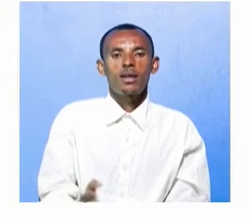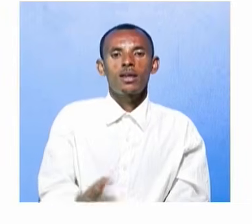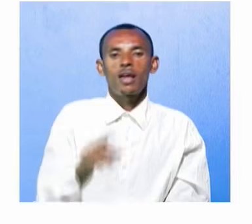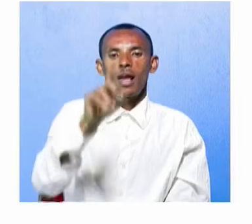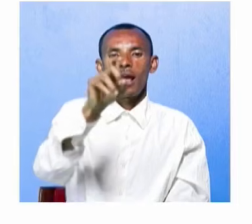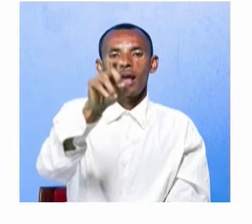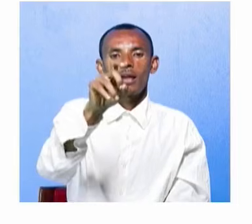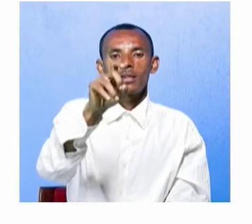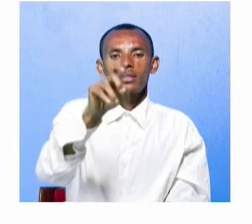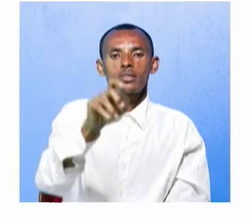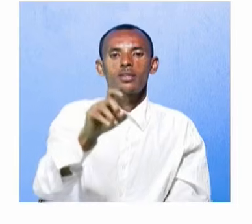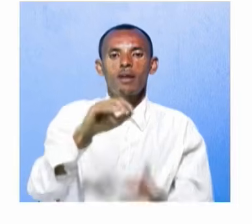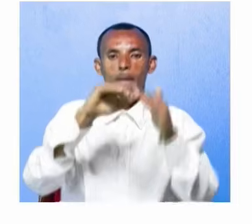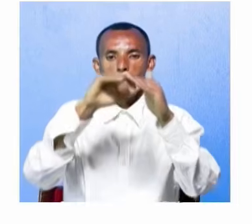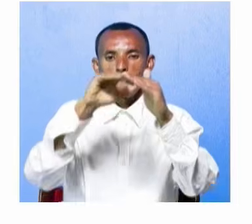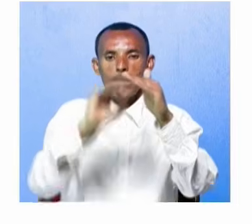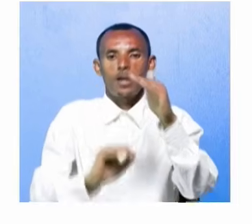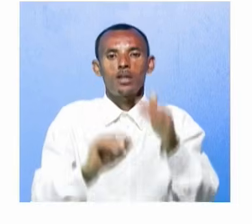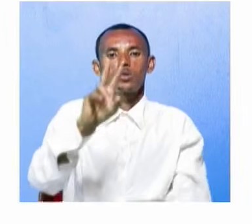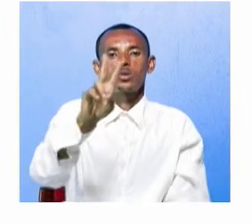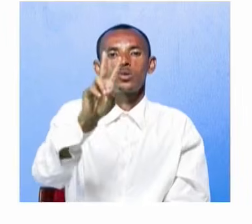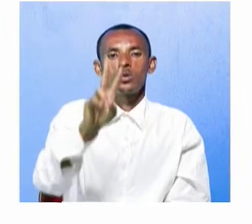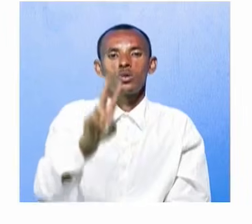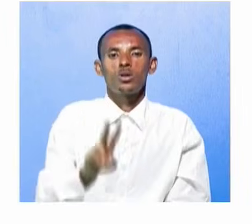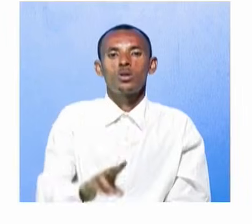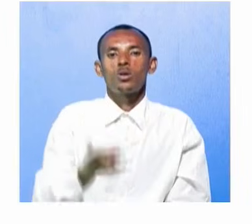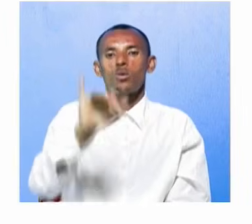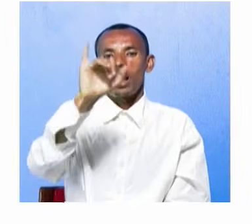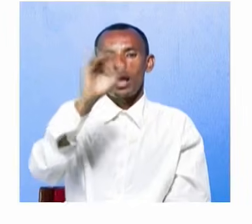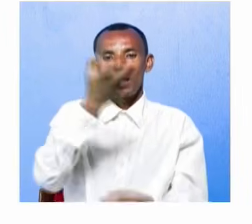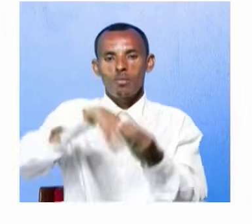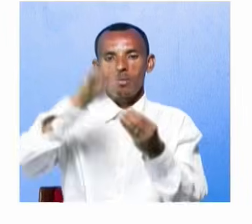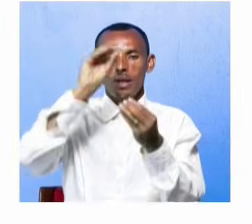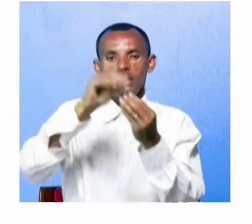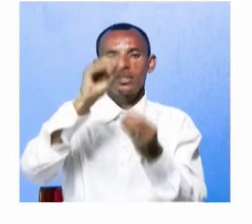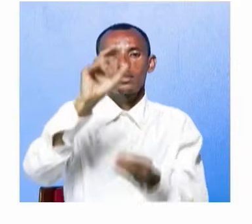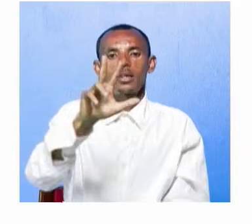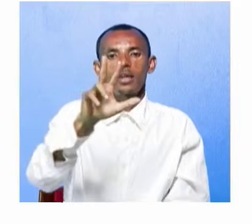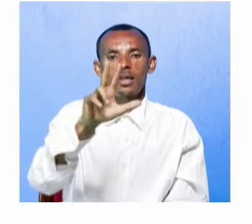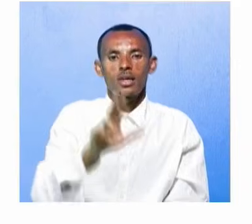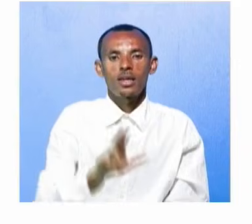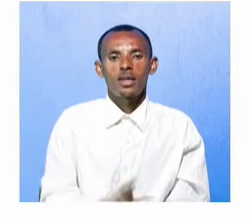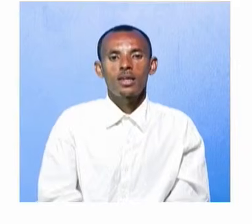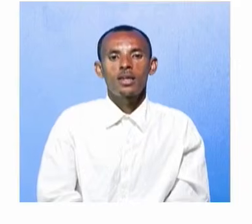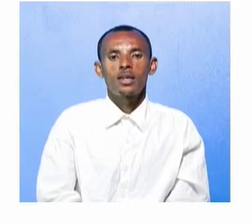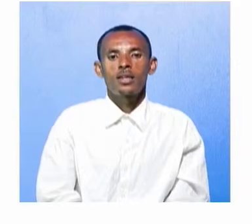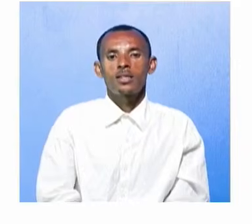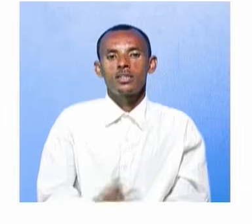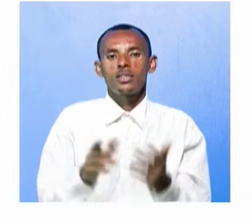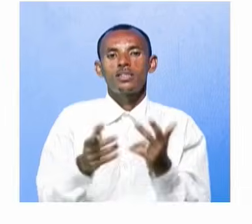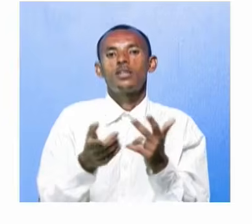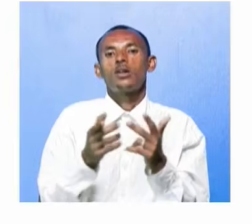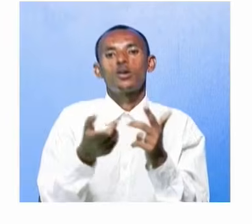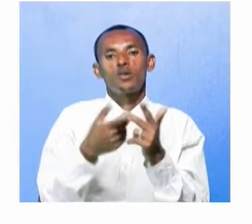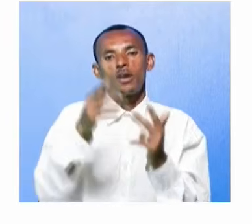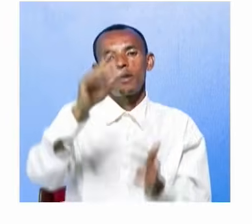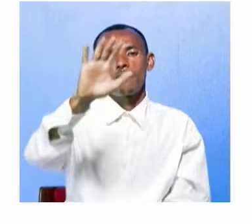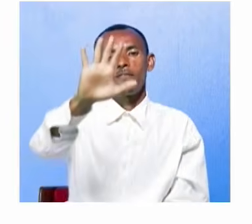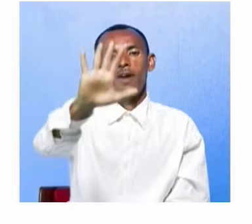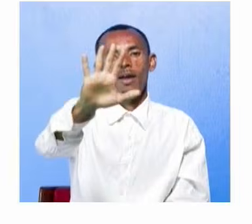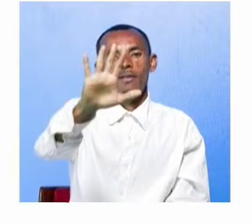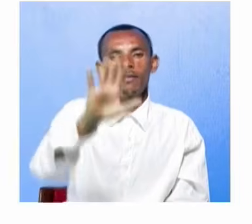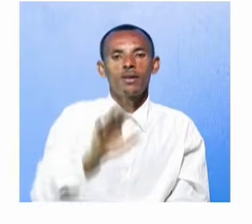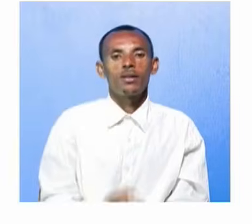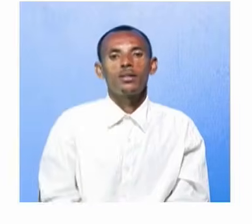x minus 2, y plus 3, say this is 5. And